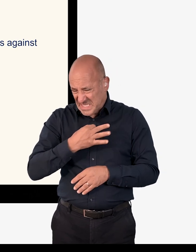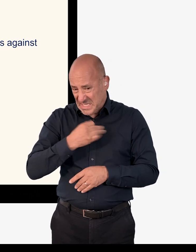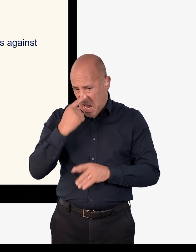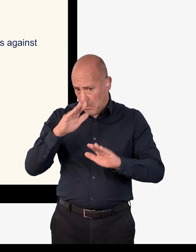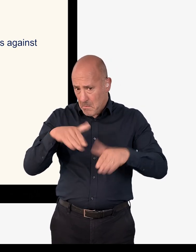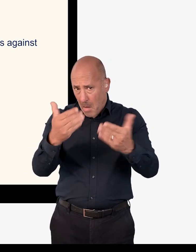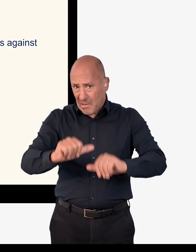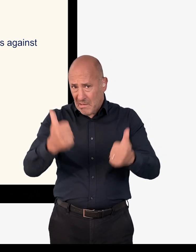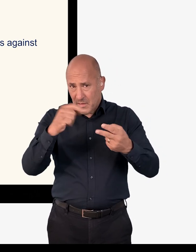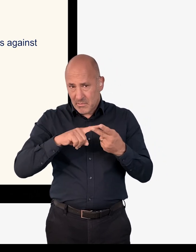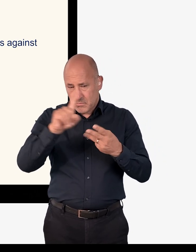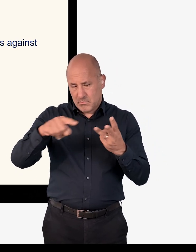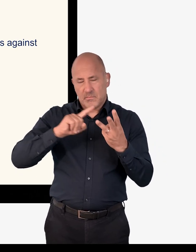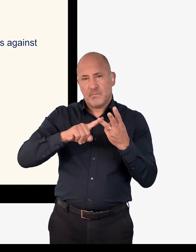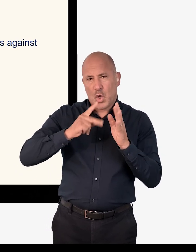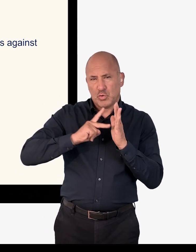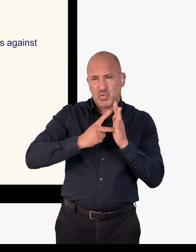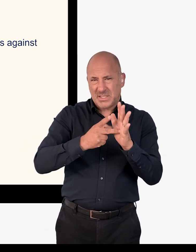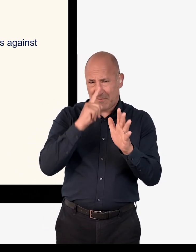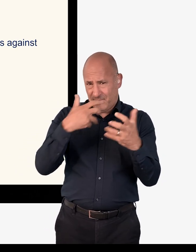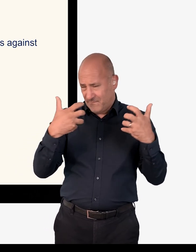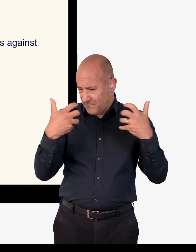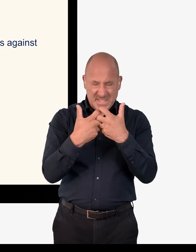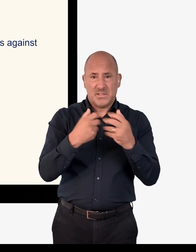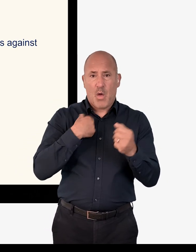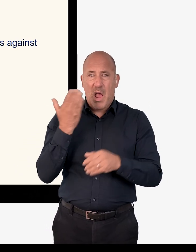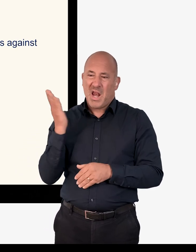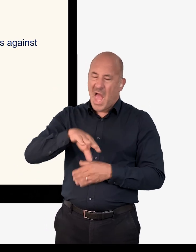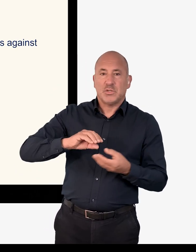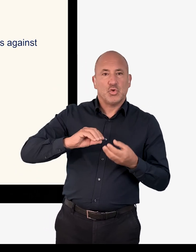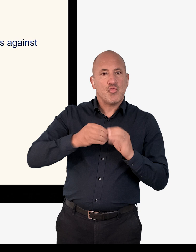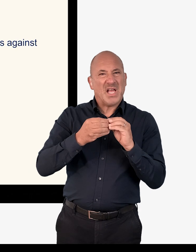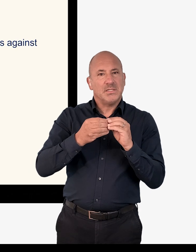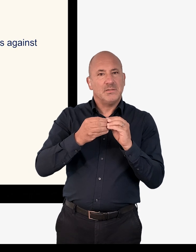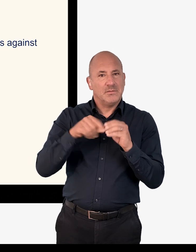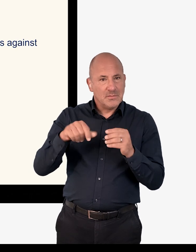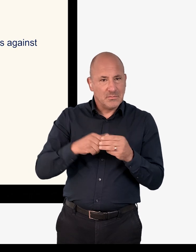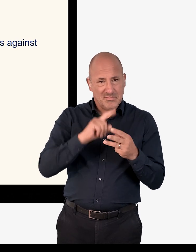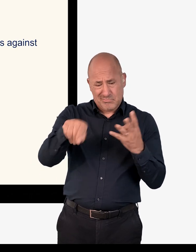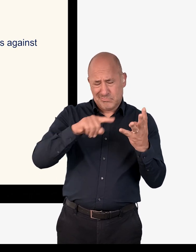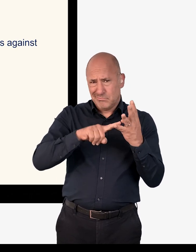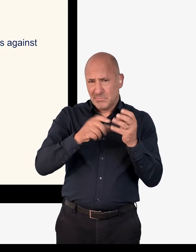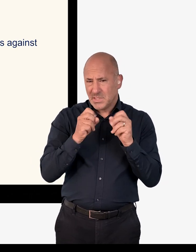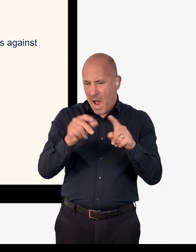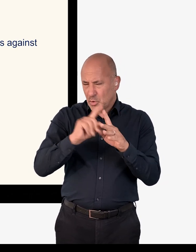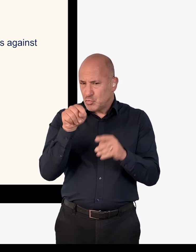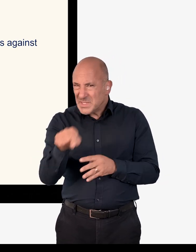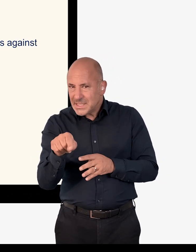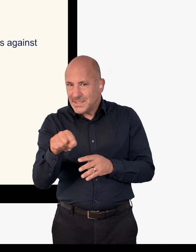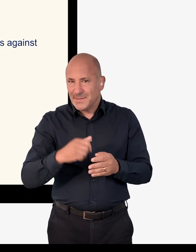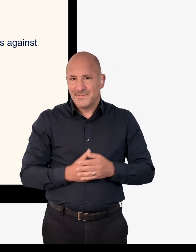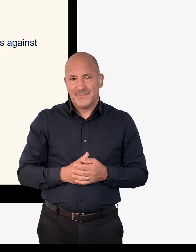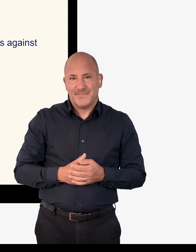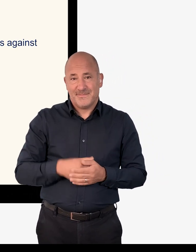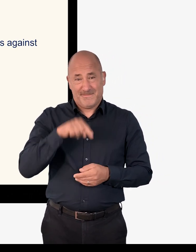and deliverability, strategic fit, will it deliver against Let's Create, and type of